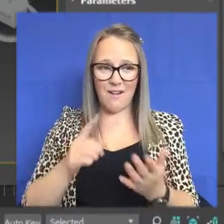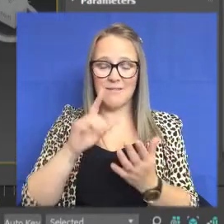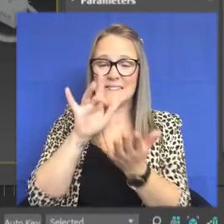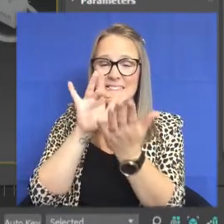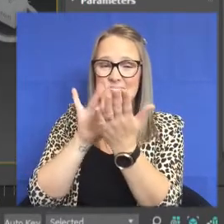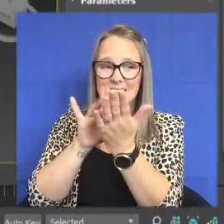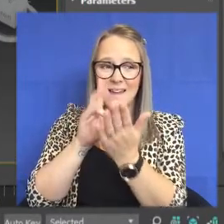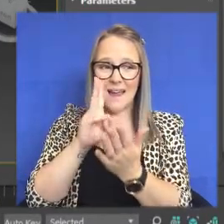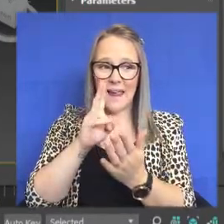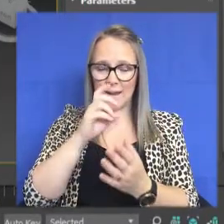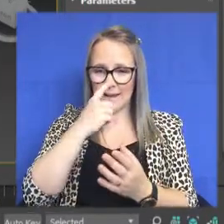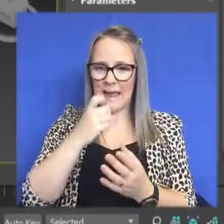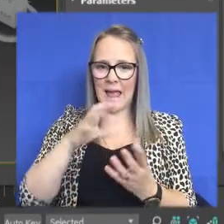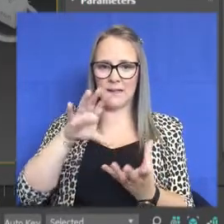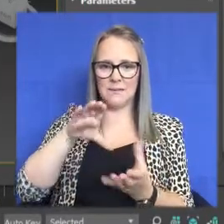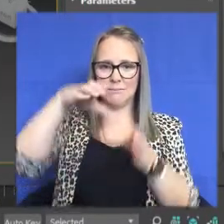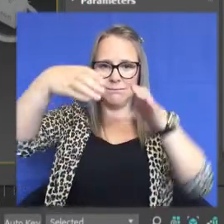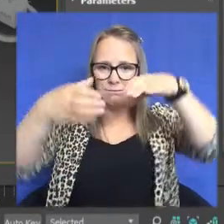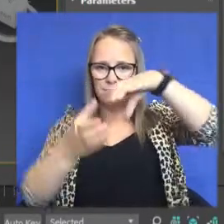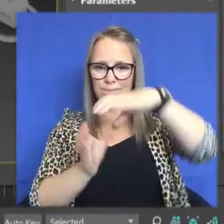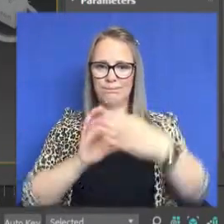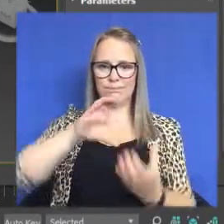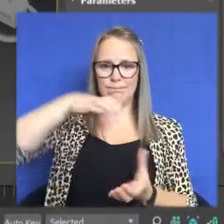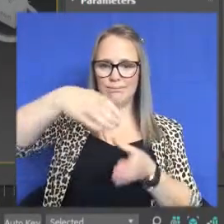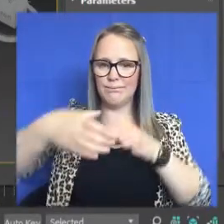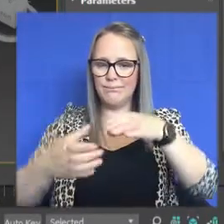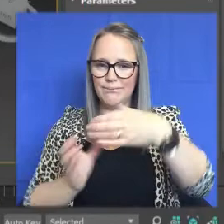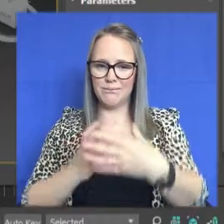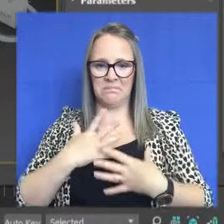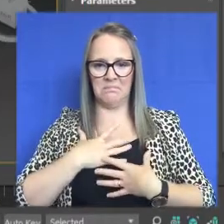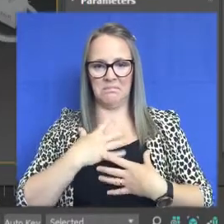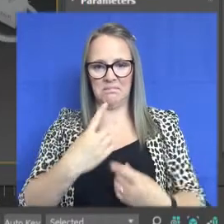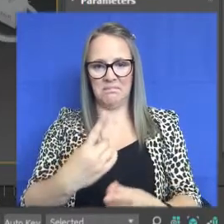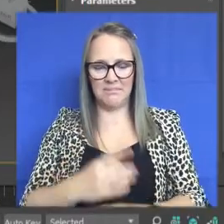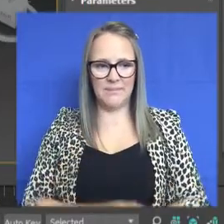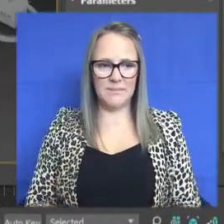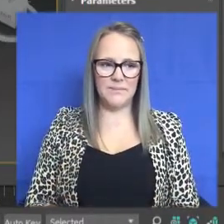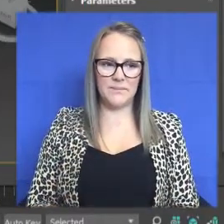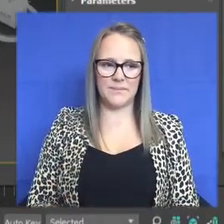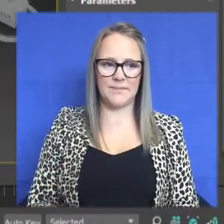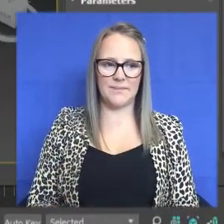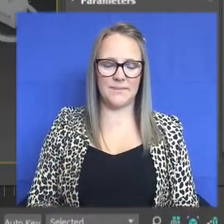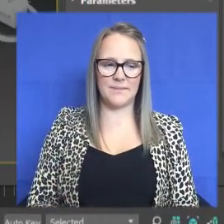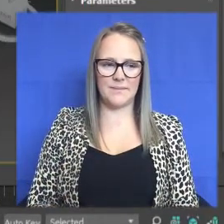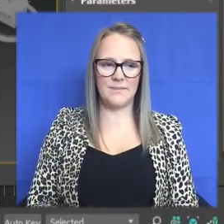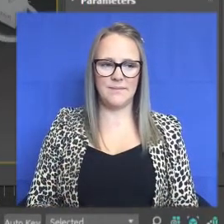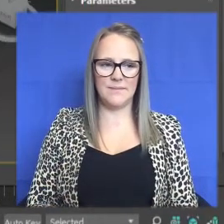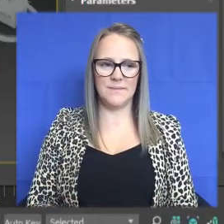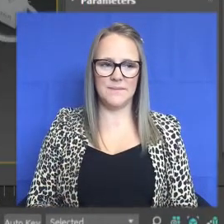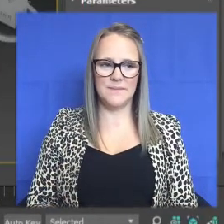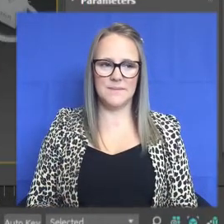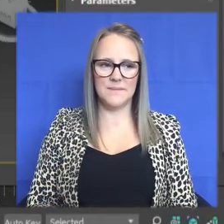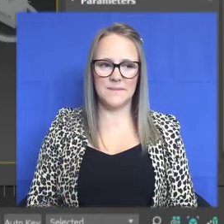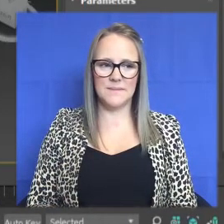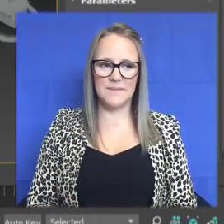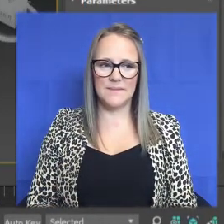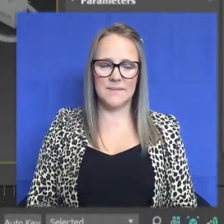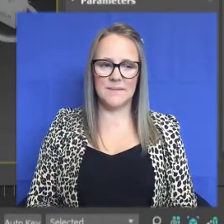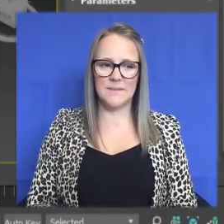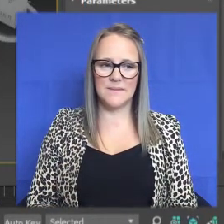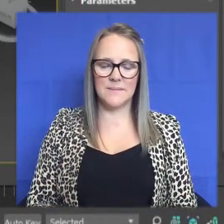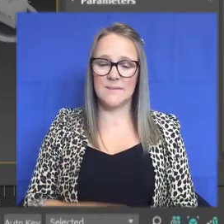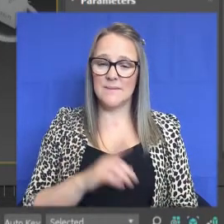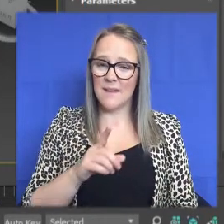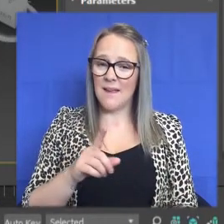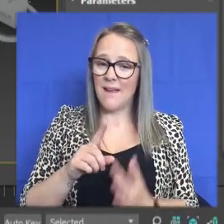or if you go in the central, you can then have free range of where to rotate and manipulate it. And of course, if